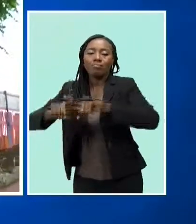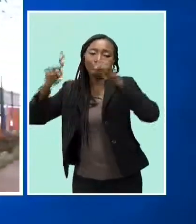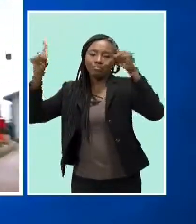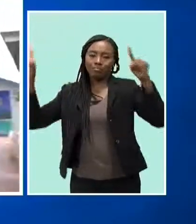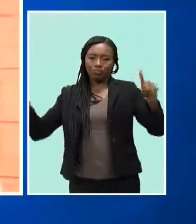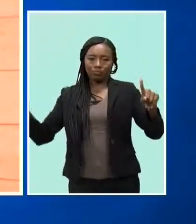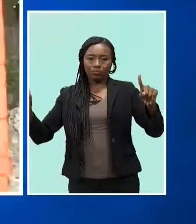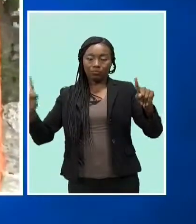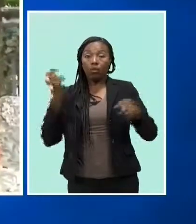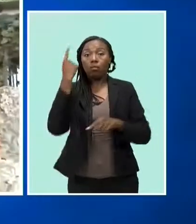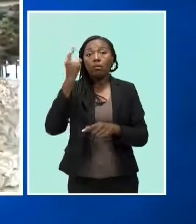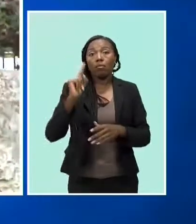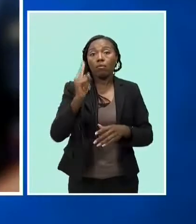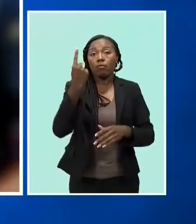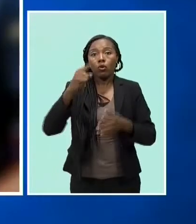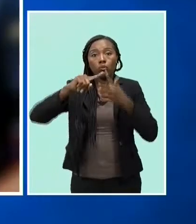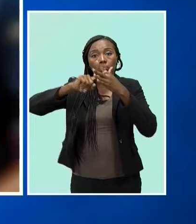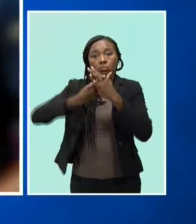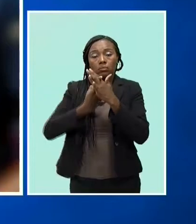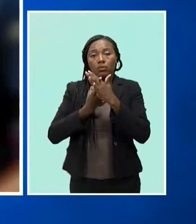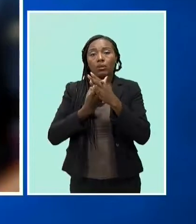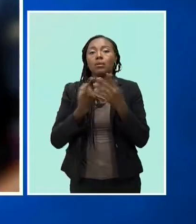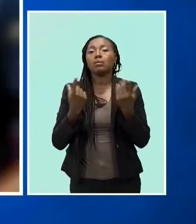we first started,